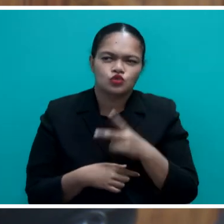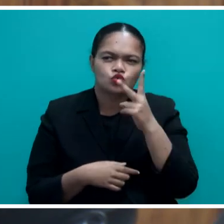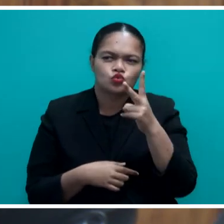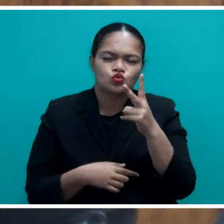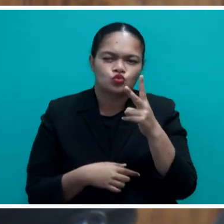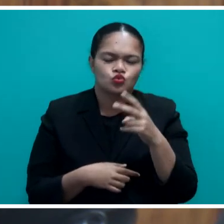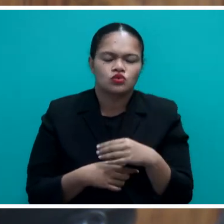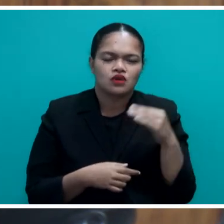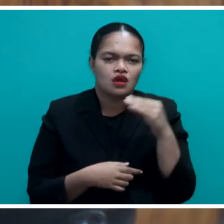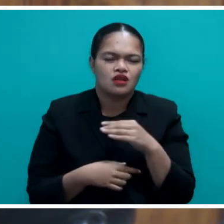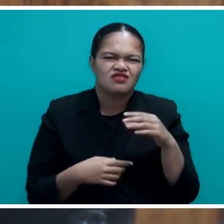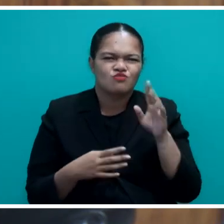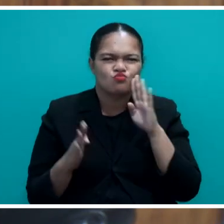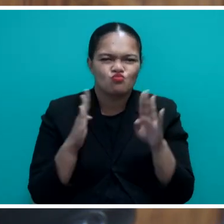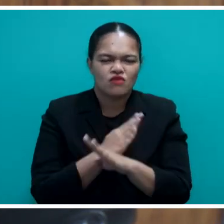sector members.